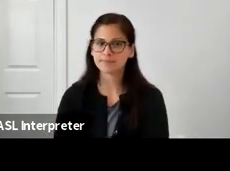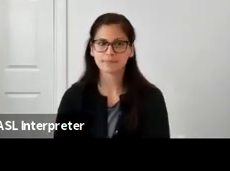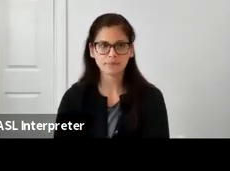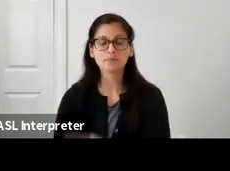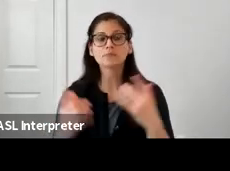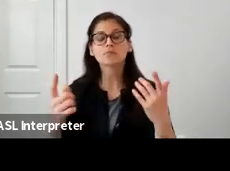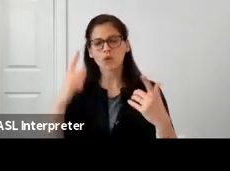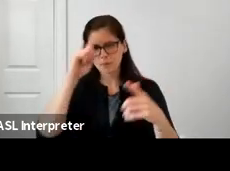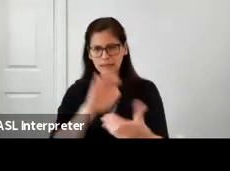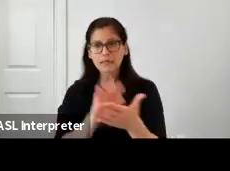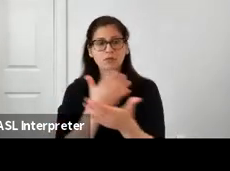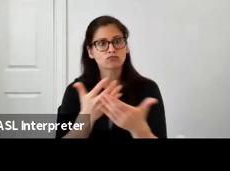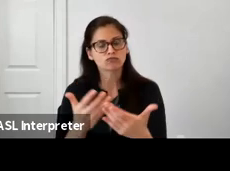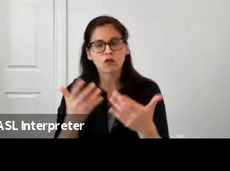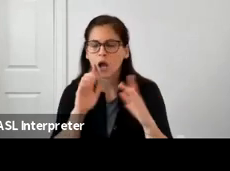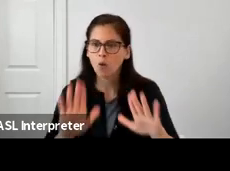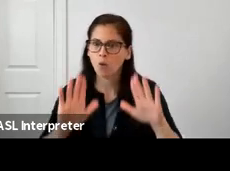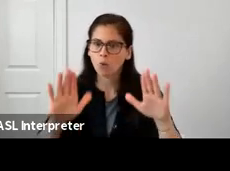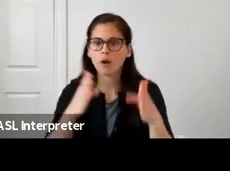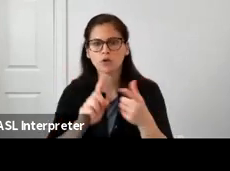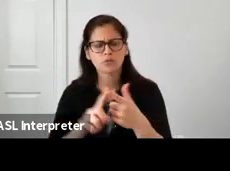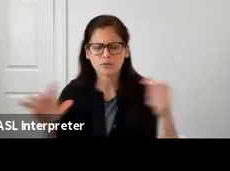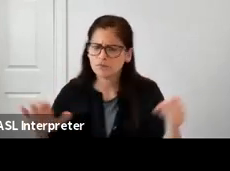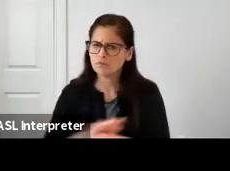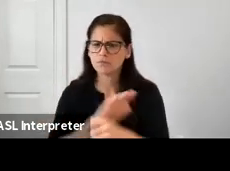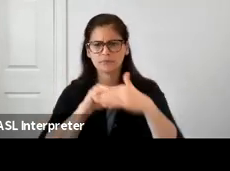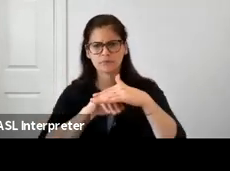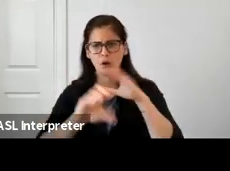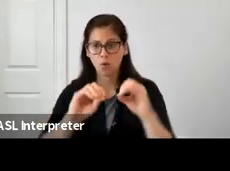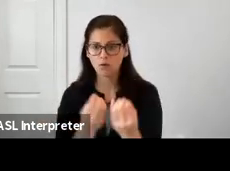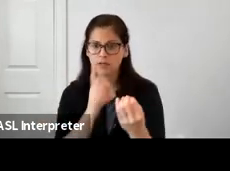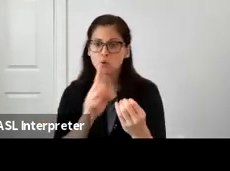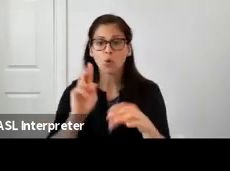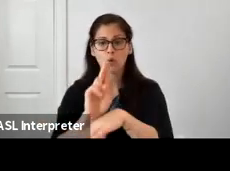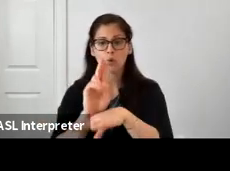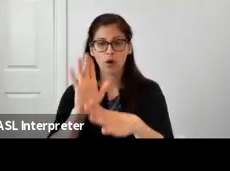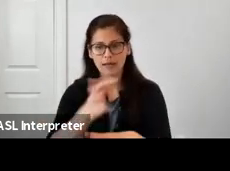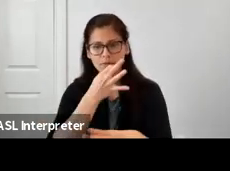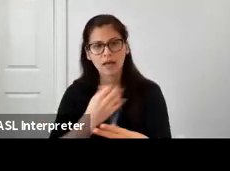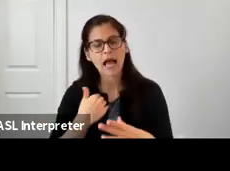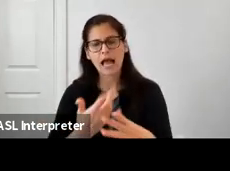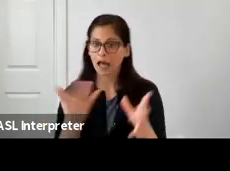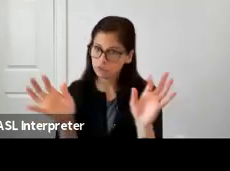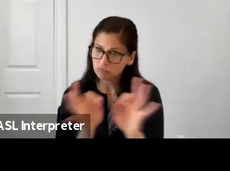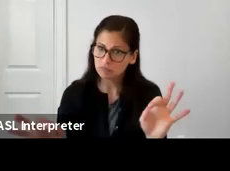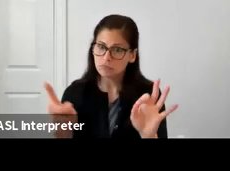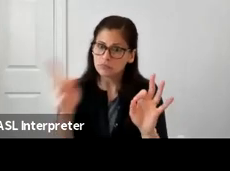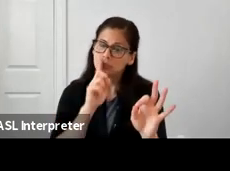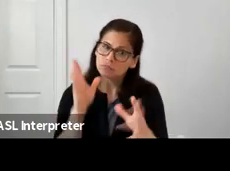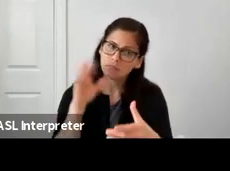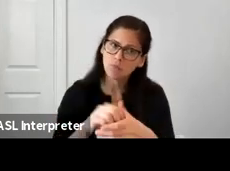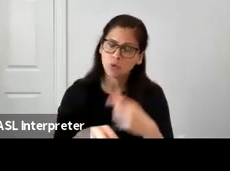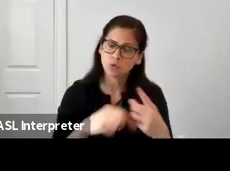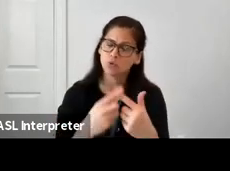We believe a great way to be a truly accessible organization is to ensure that user experts have a say in determining our annual accessible programming